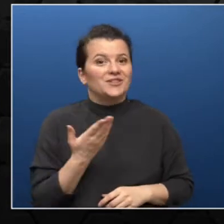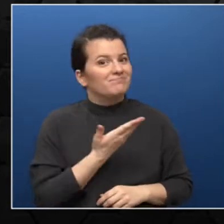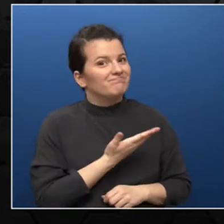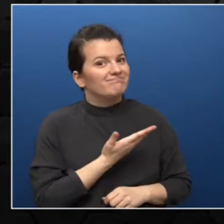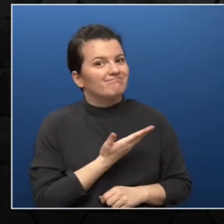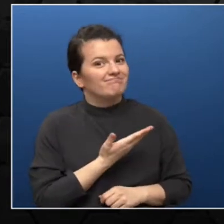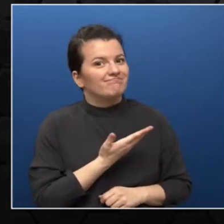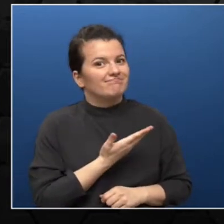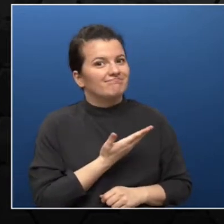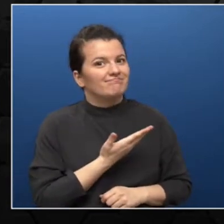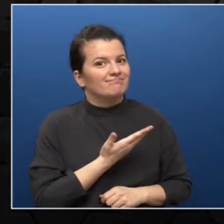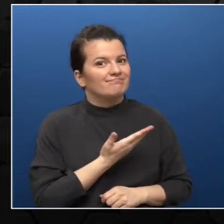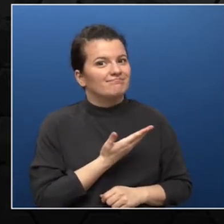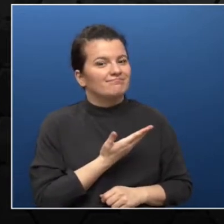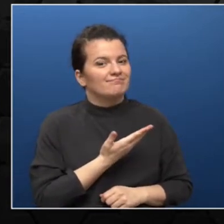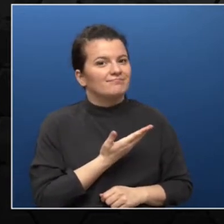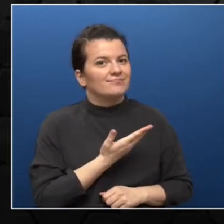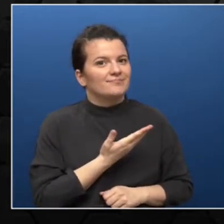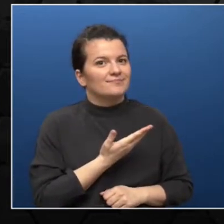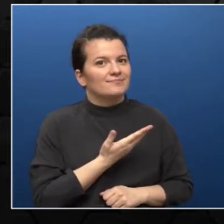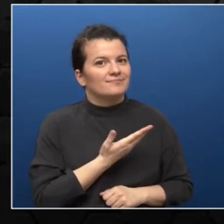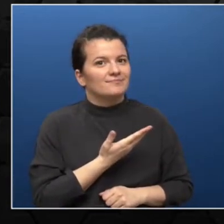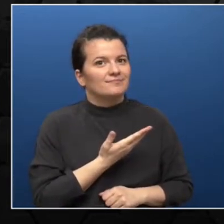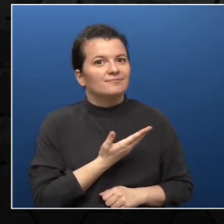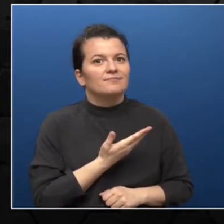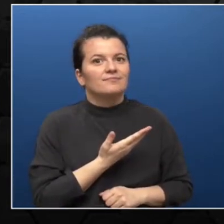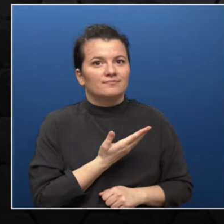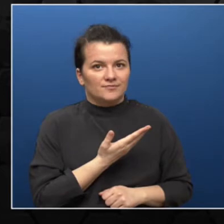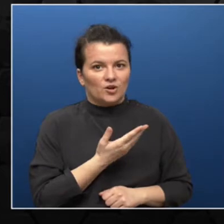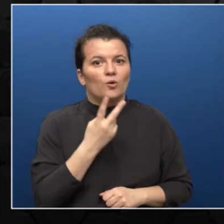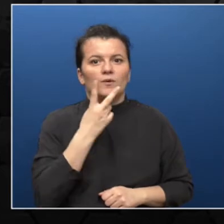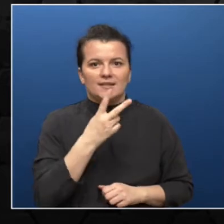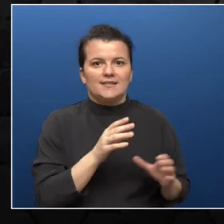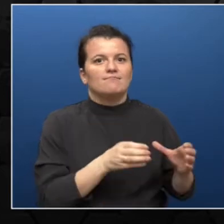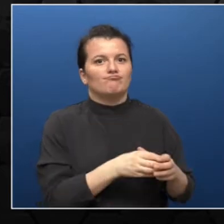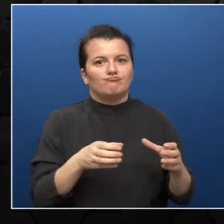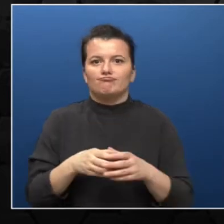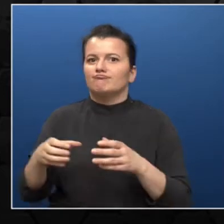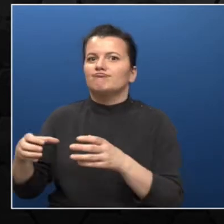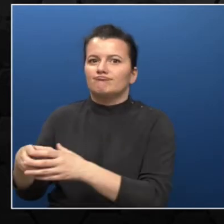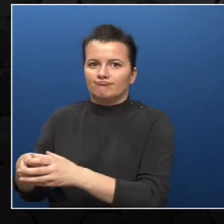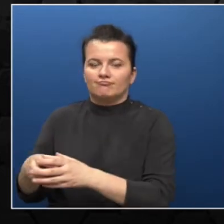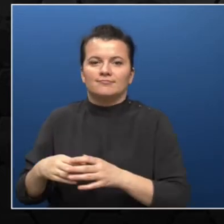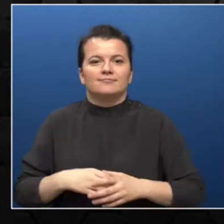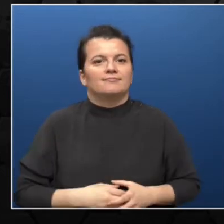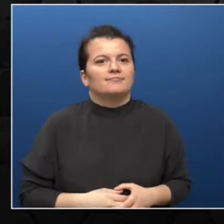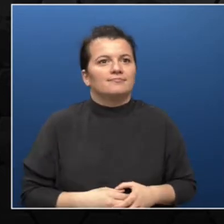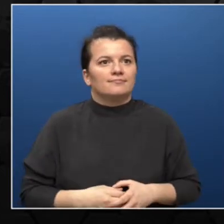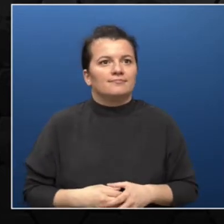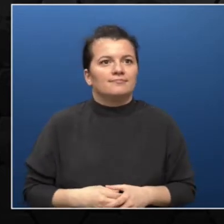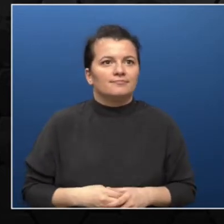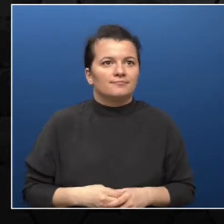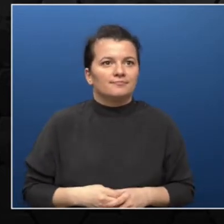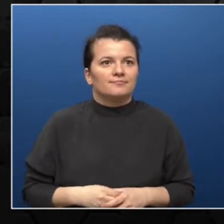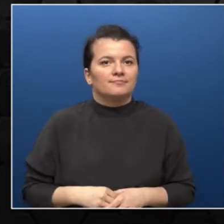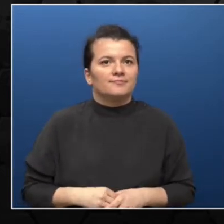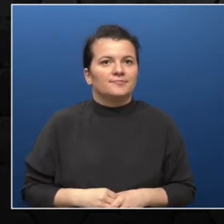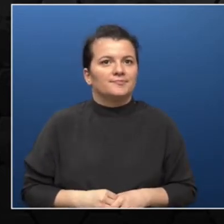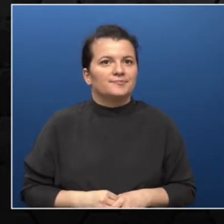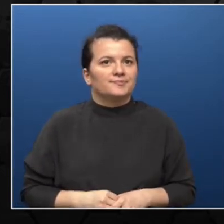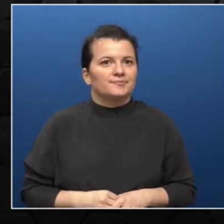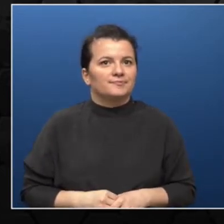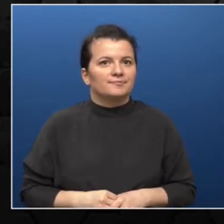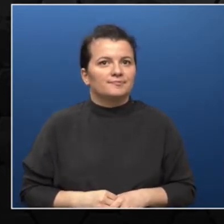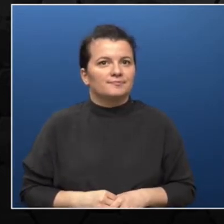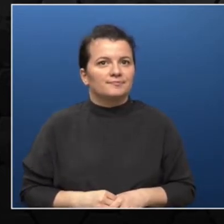see that we classify and we determine the word density. So basically, when you have